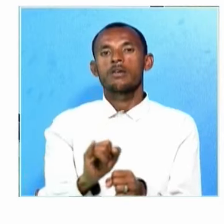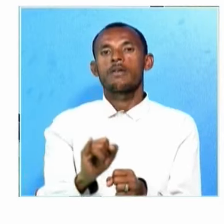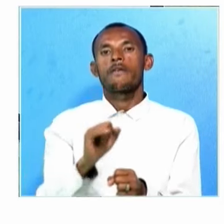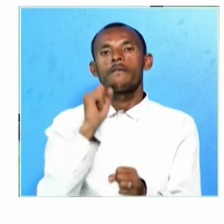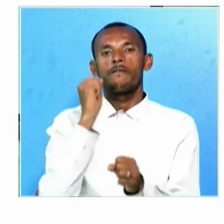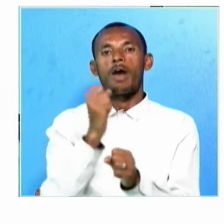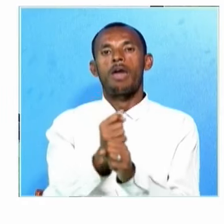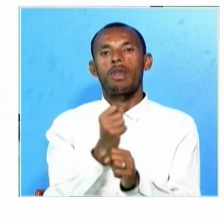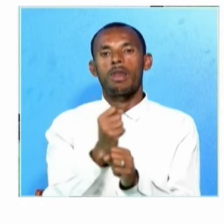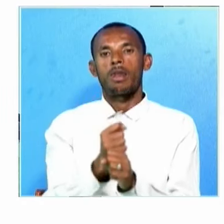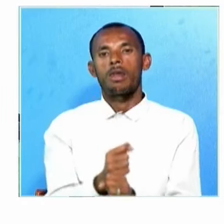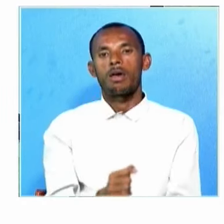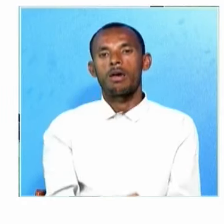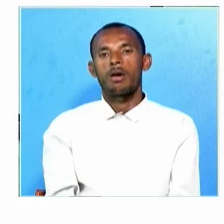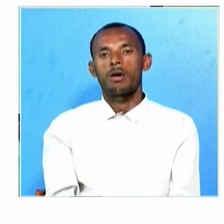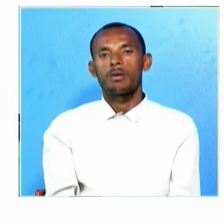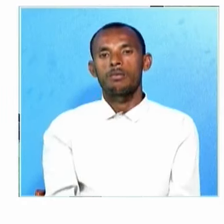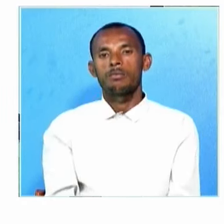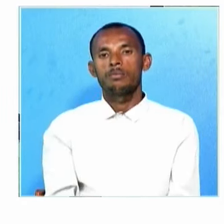find